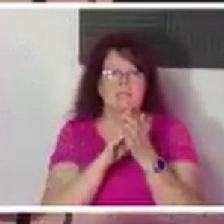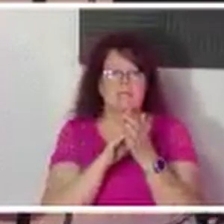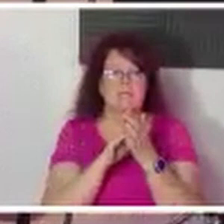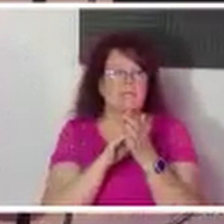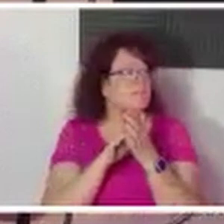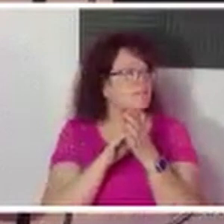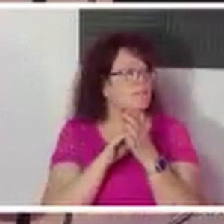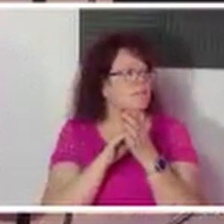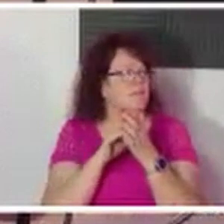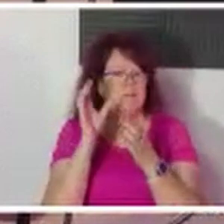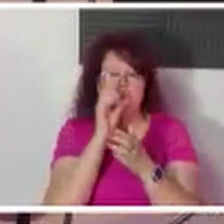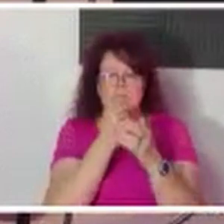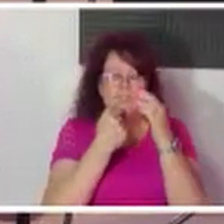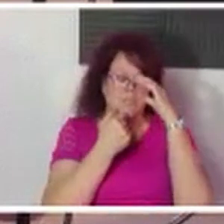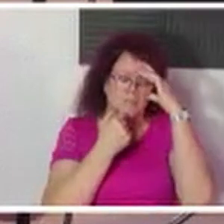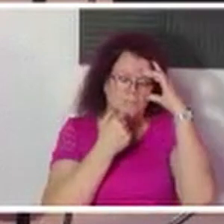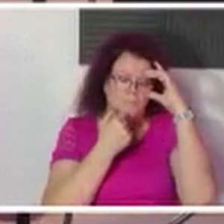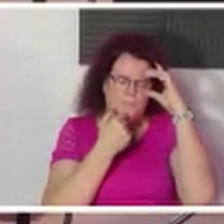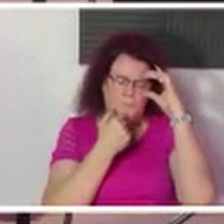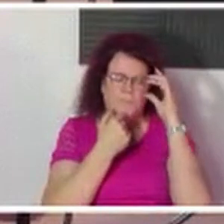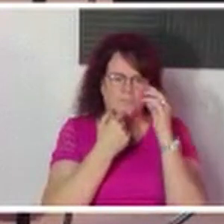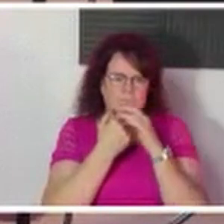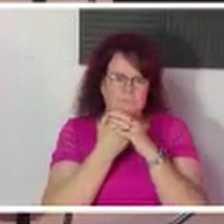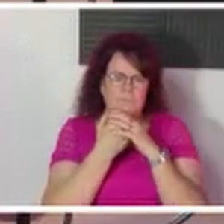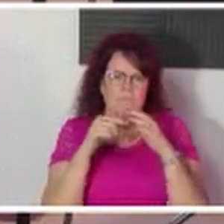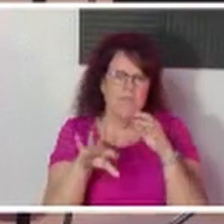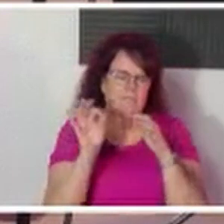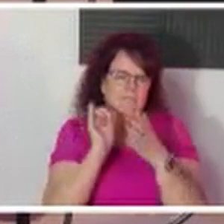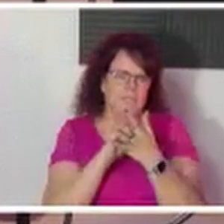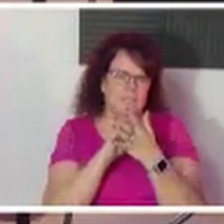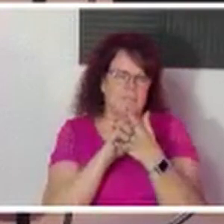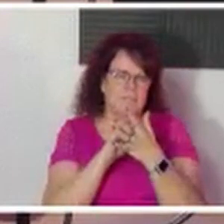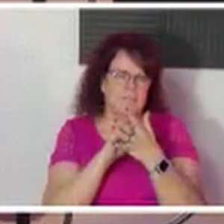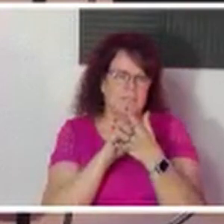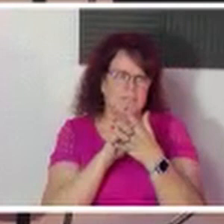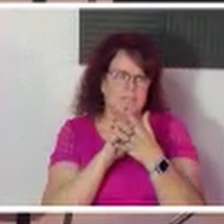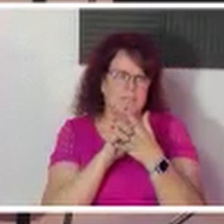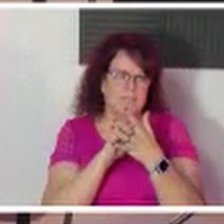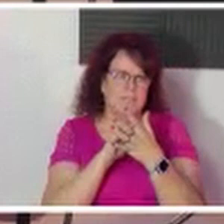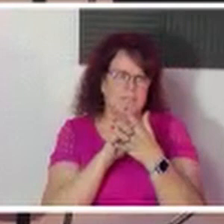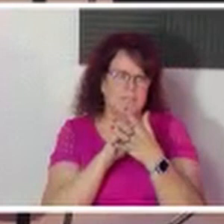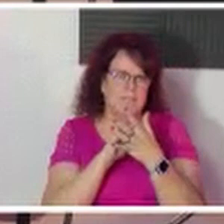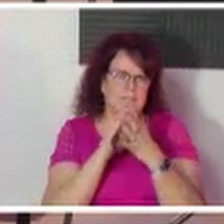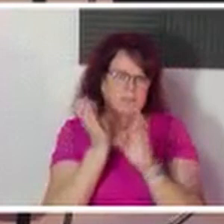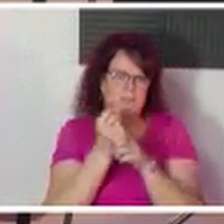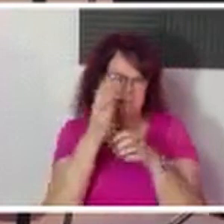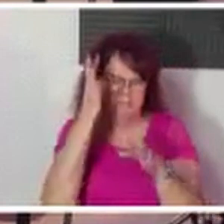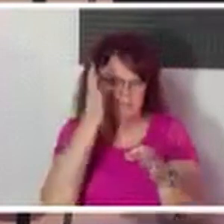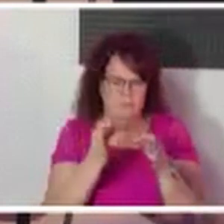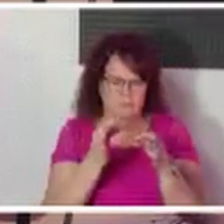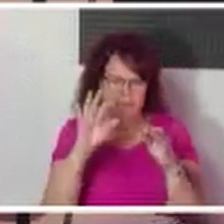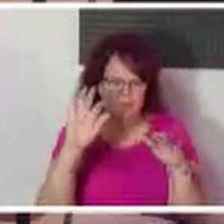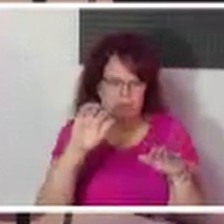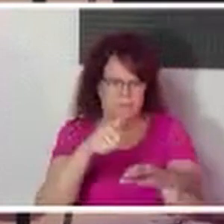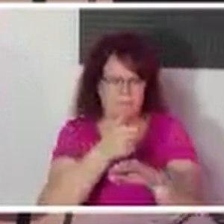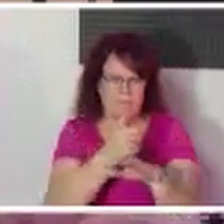of people, I found that making uplifting justice and really embracing hard conversations within